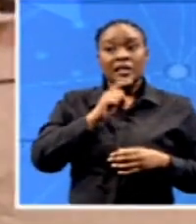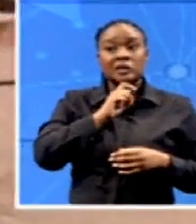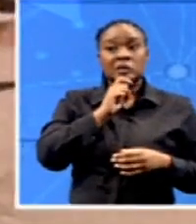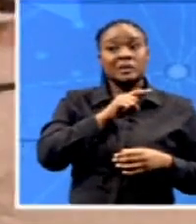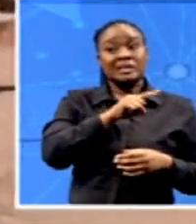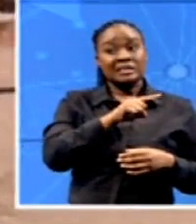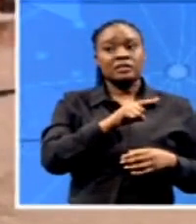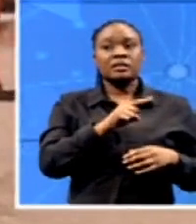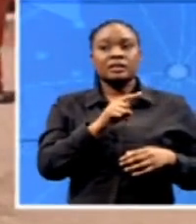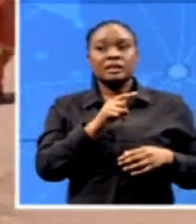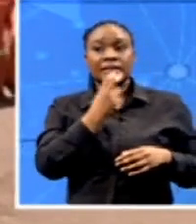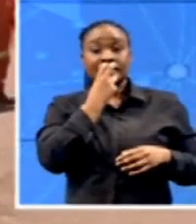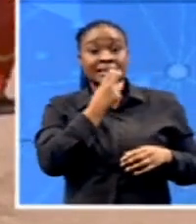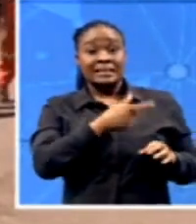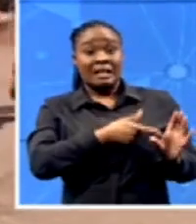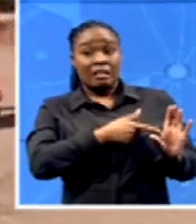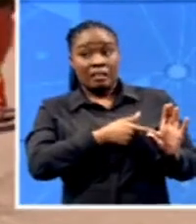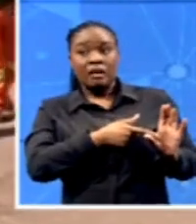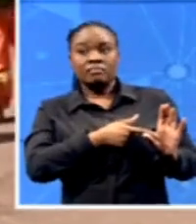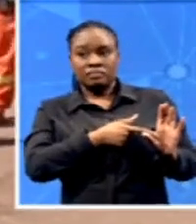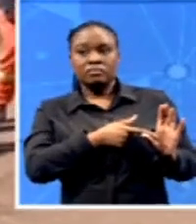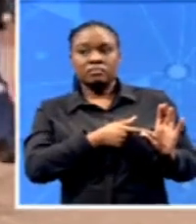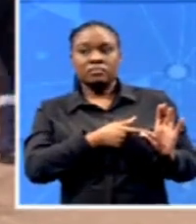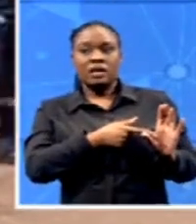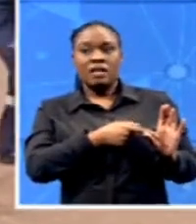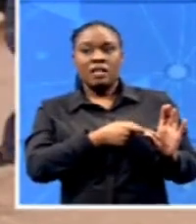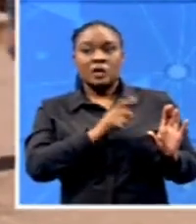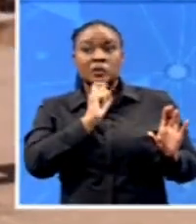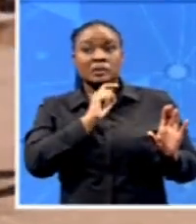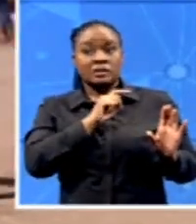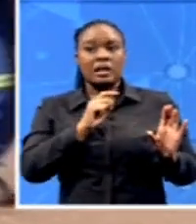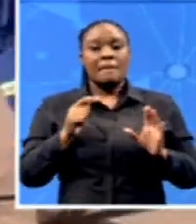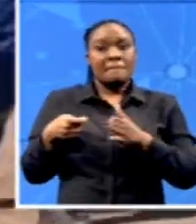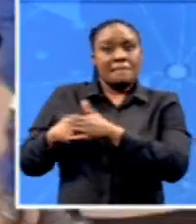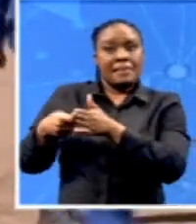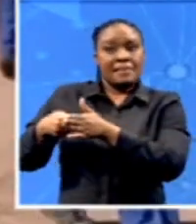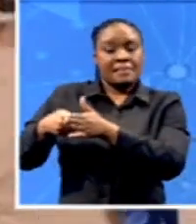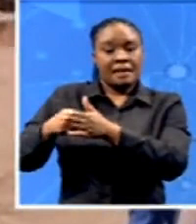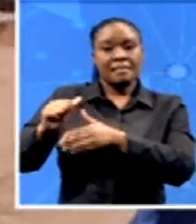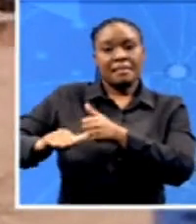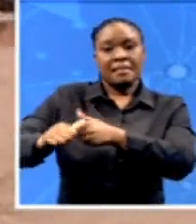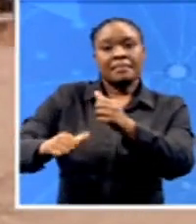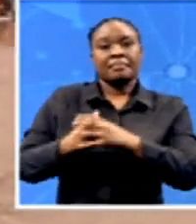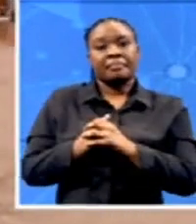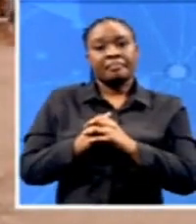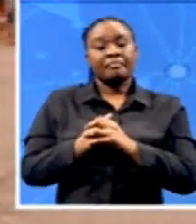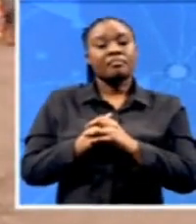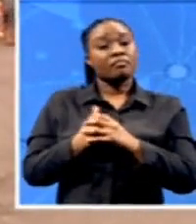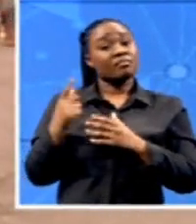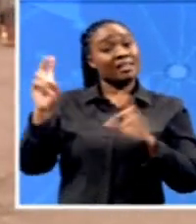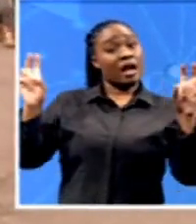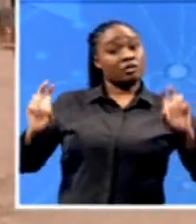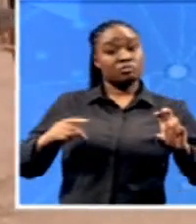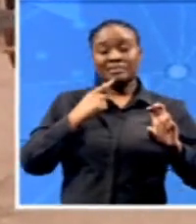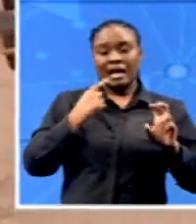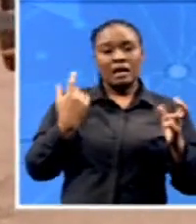about 300 million rand per month. Eskom says to end load shedding, it requires skills, time and money. And all of these are